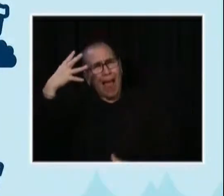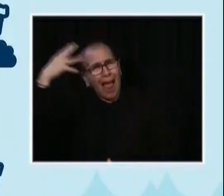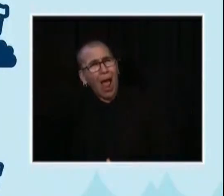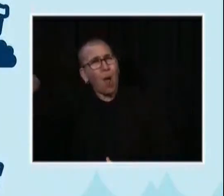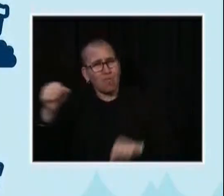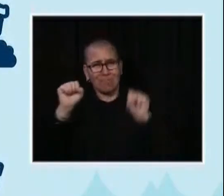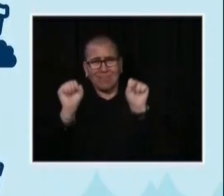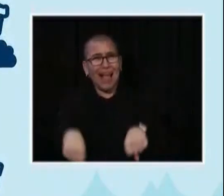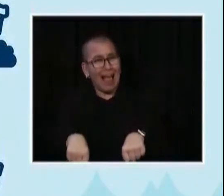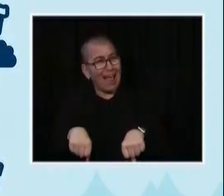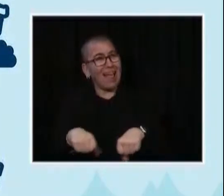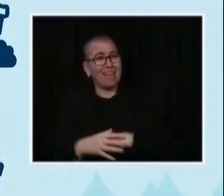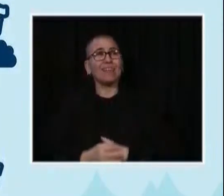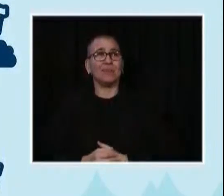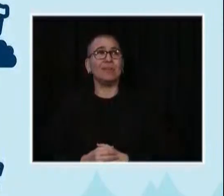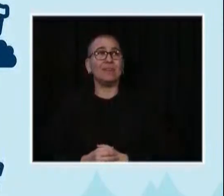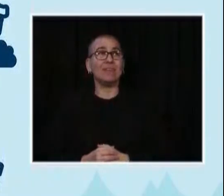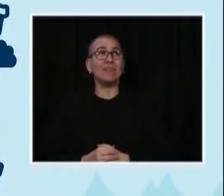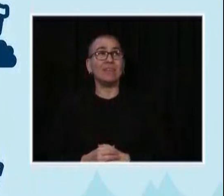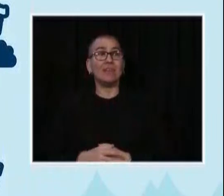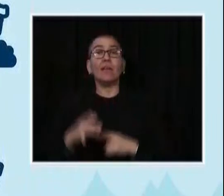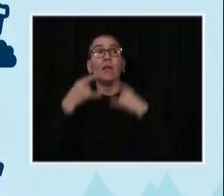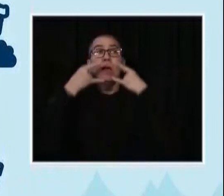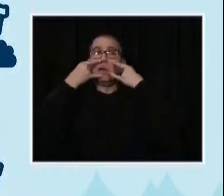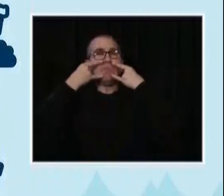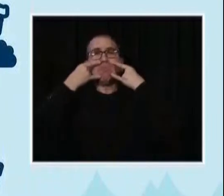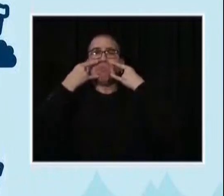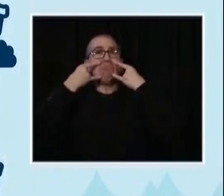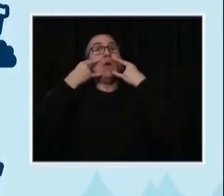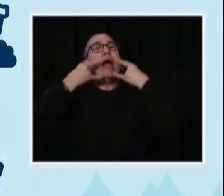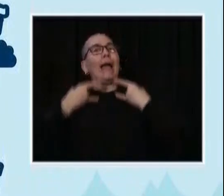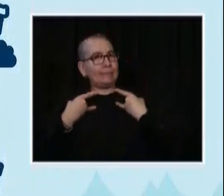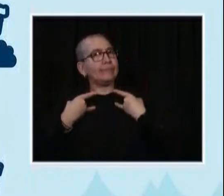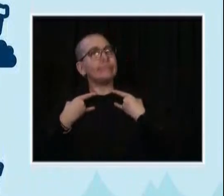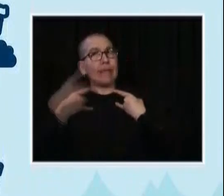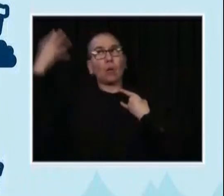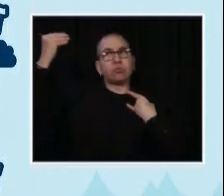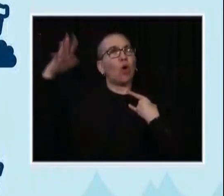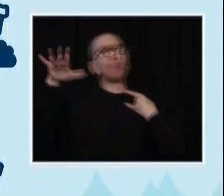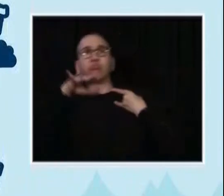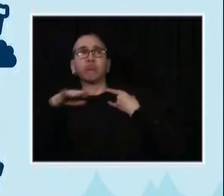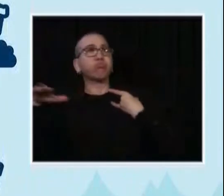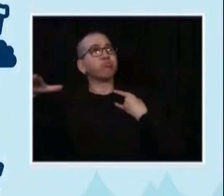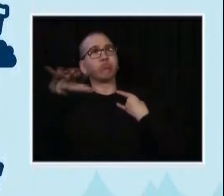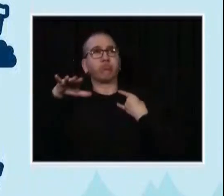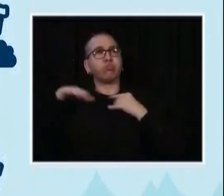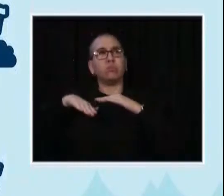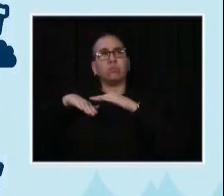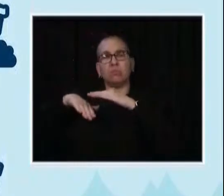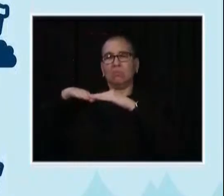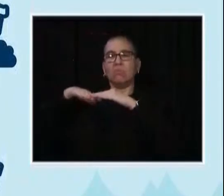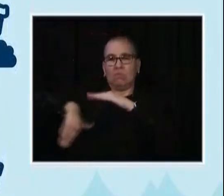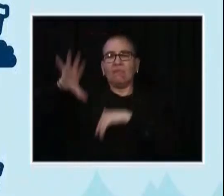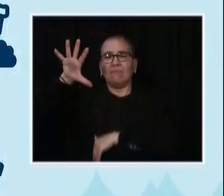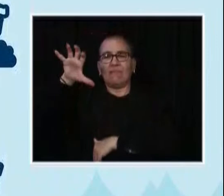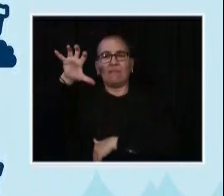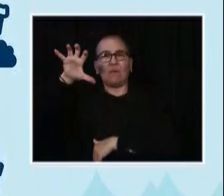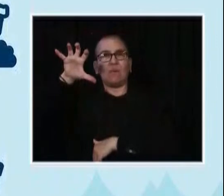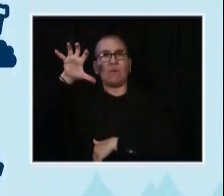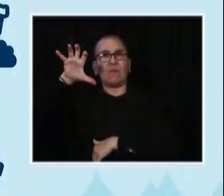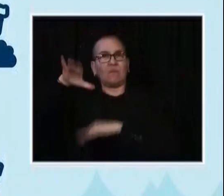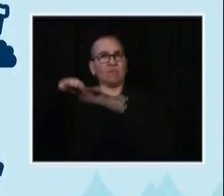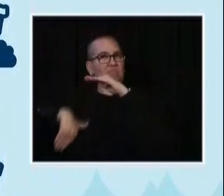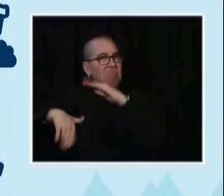distancing outside at outdoor events, no mask requirements for outdoor venues smaller than 500, meaning if you're at a large stadium like the Twins game or the